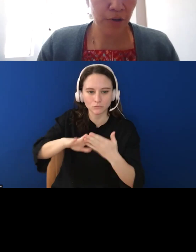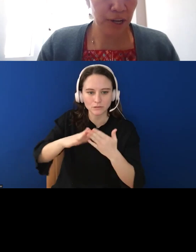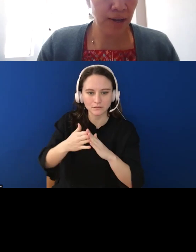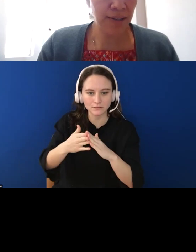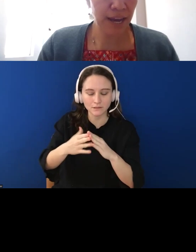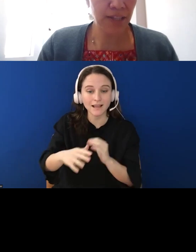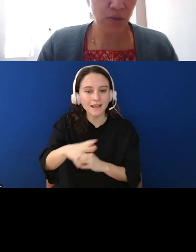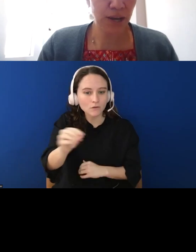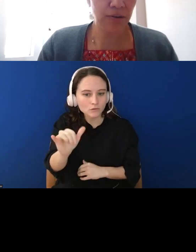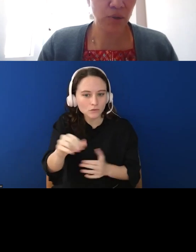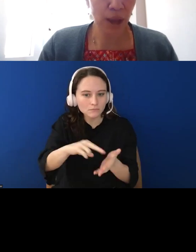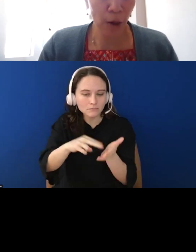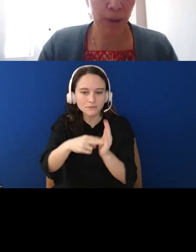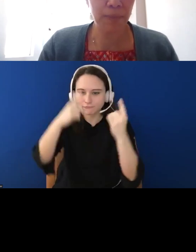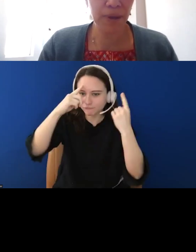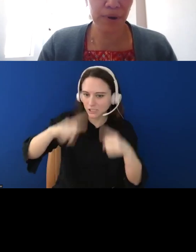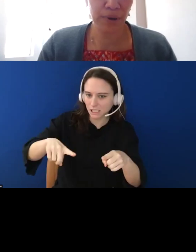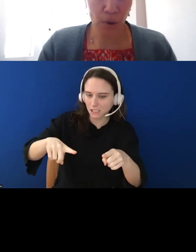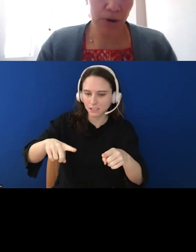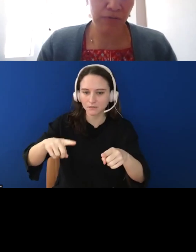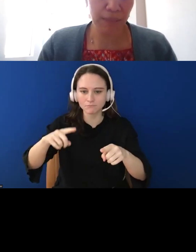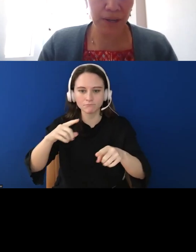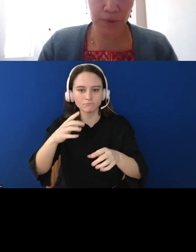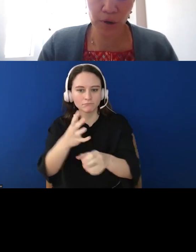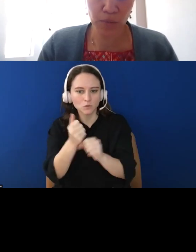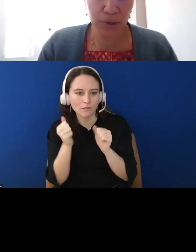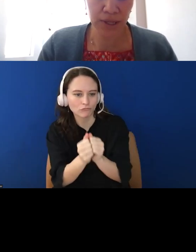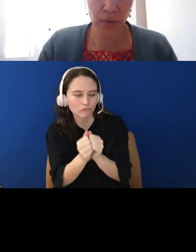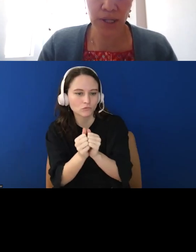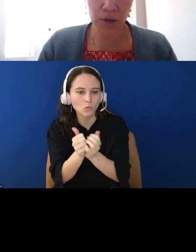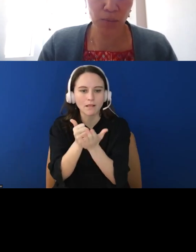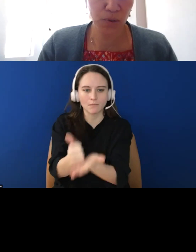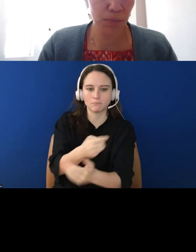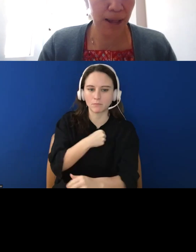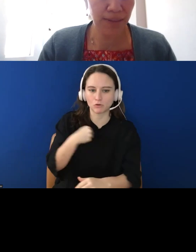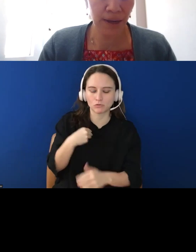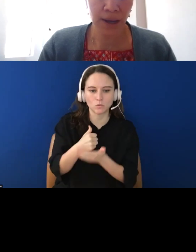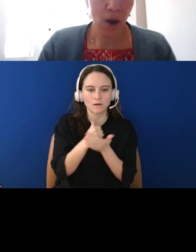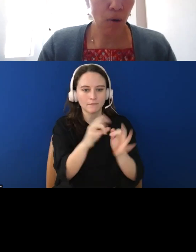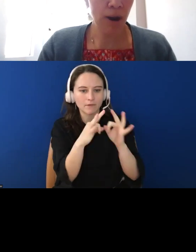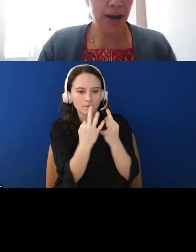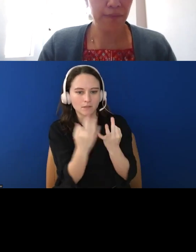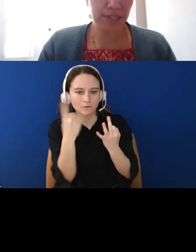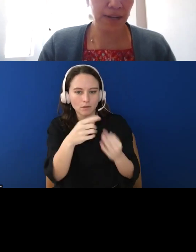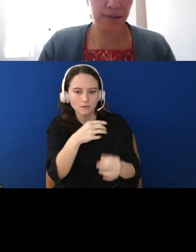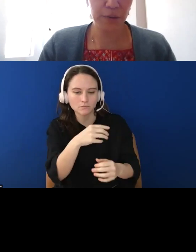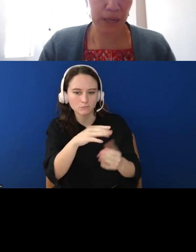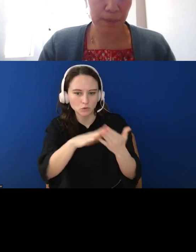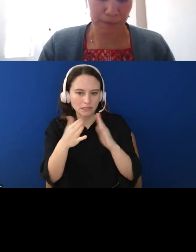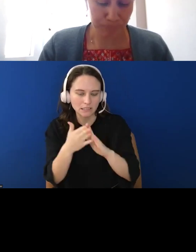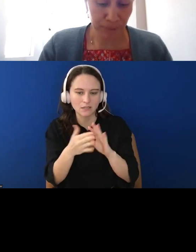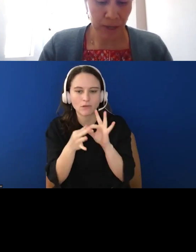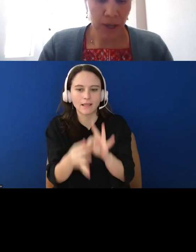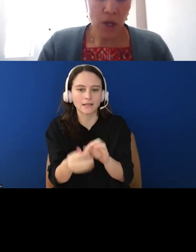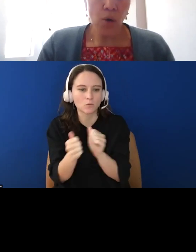of agreeing and getting together to help a member or a family of the community when it comes to planting or harvesting their